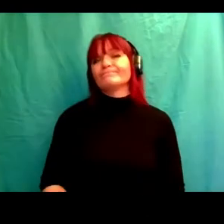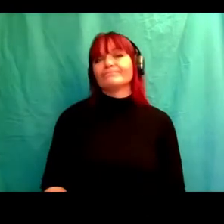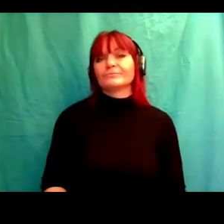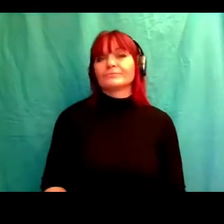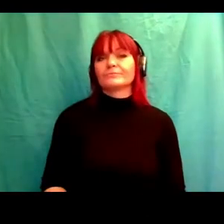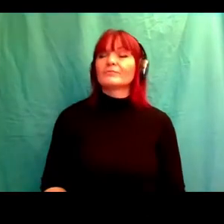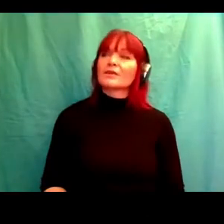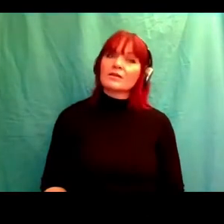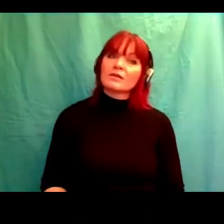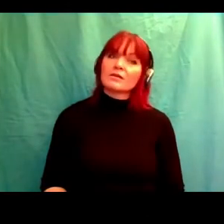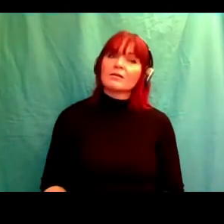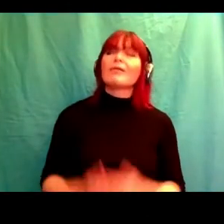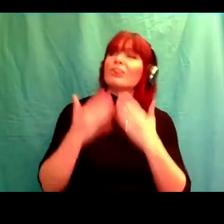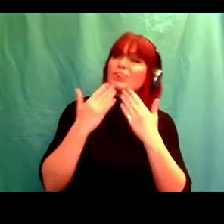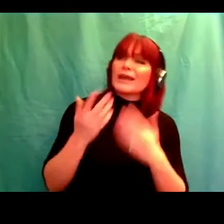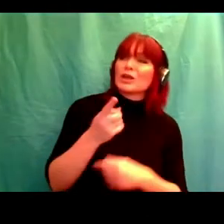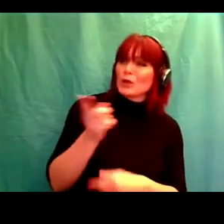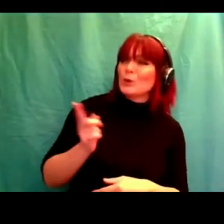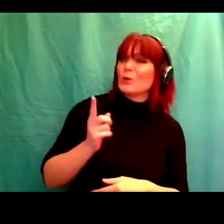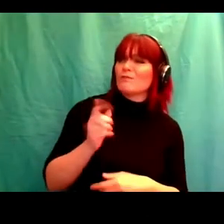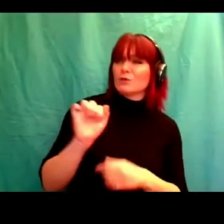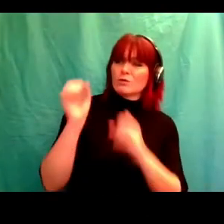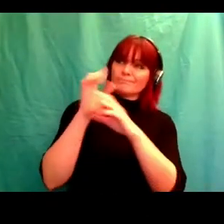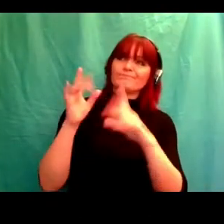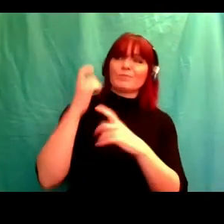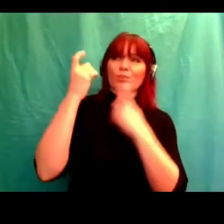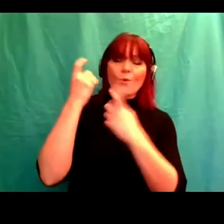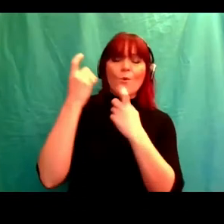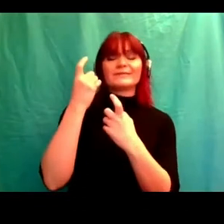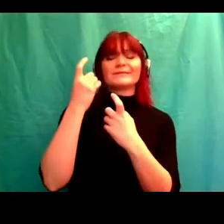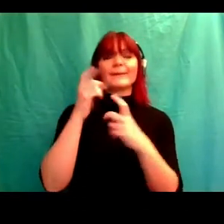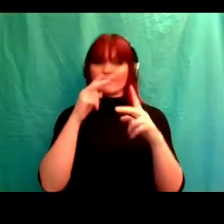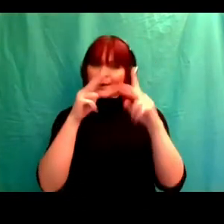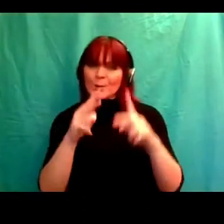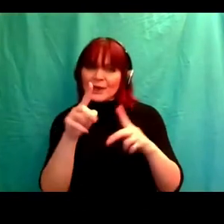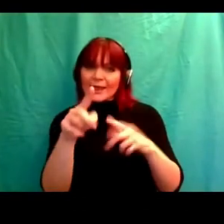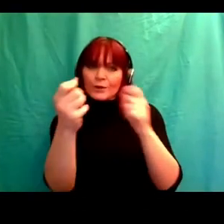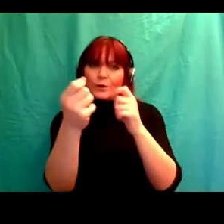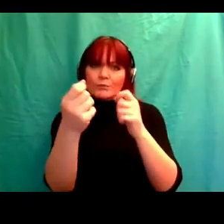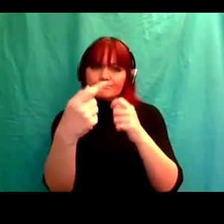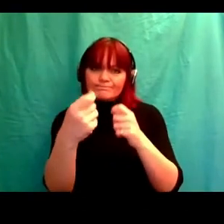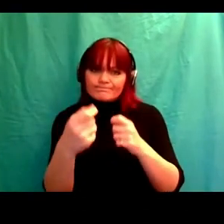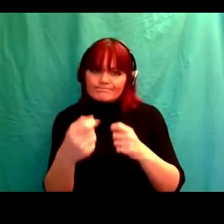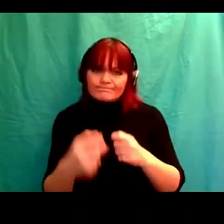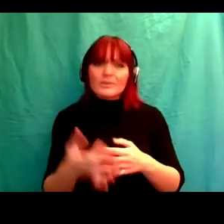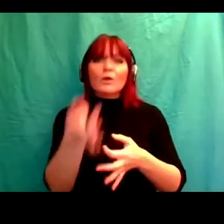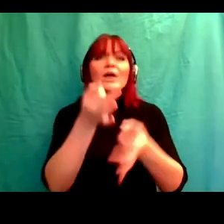Thanks all for those reflections. I've just been looking at the questions that are coming through already from our audience. Some